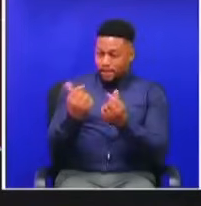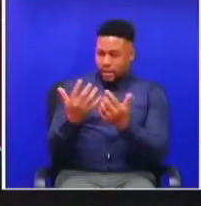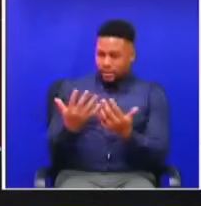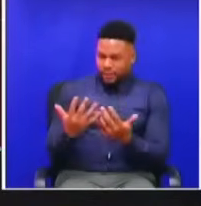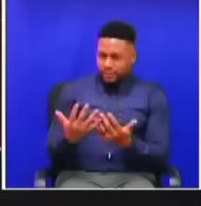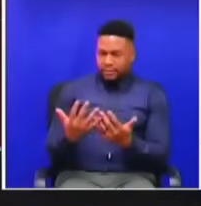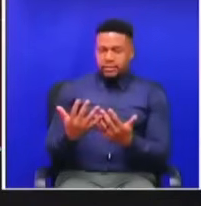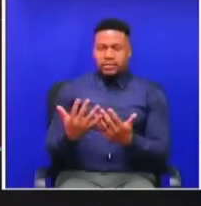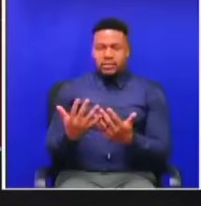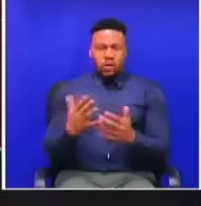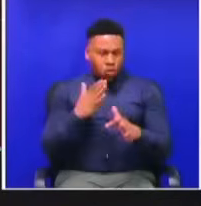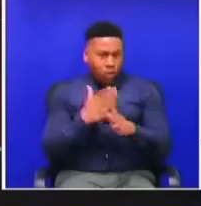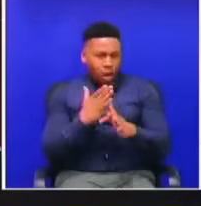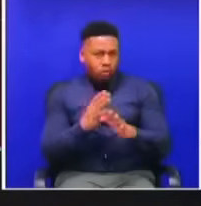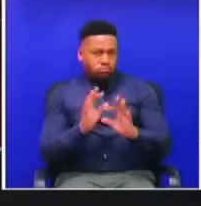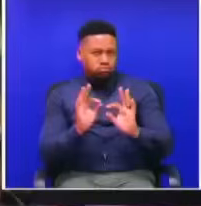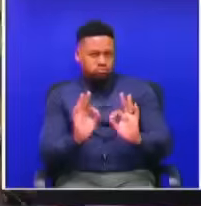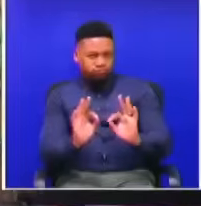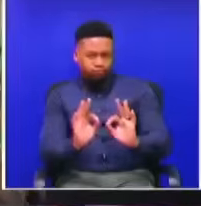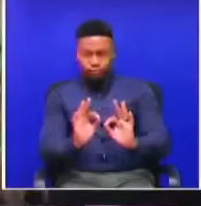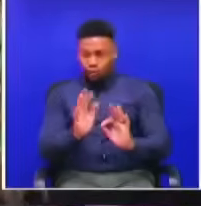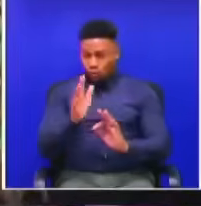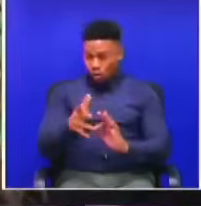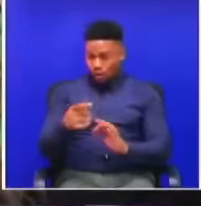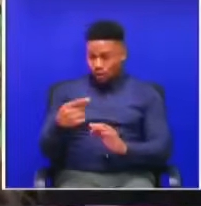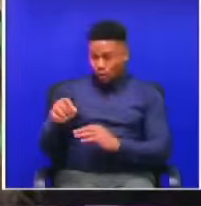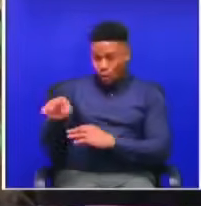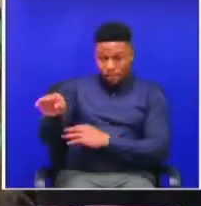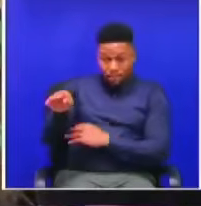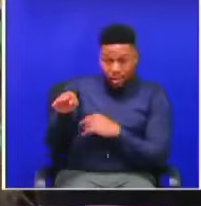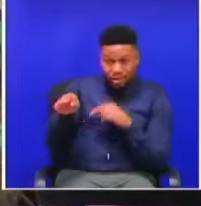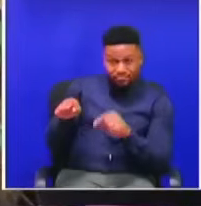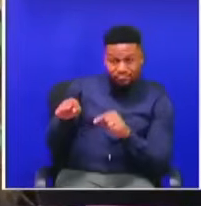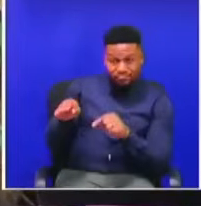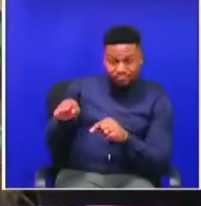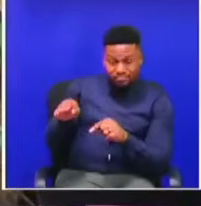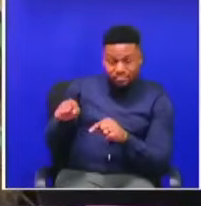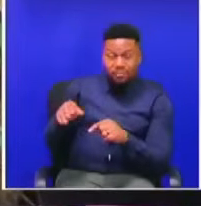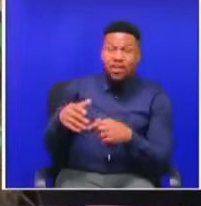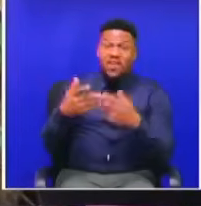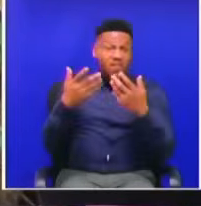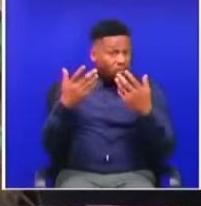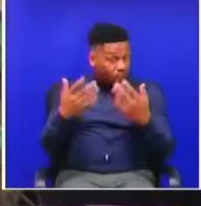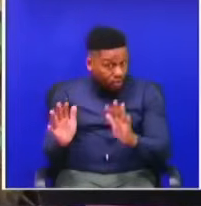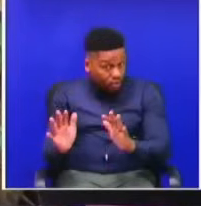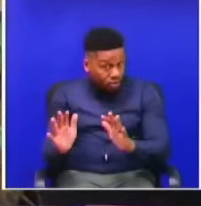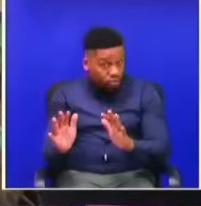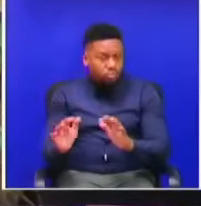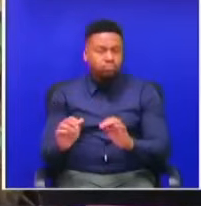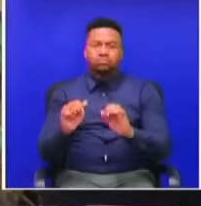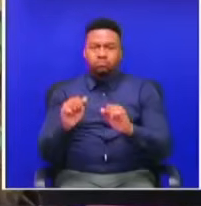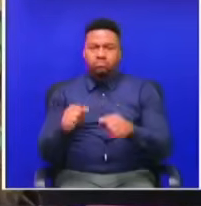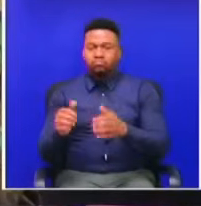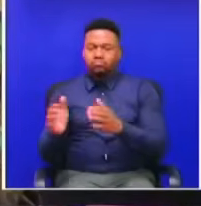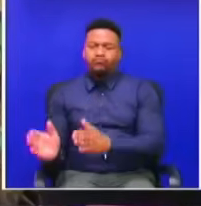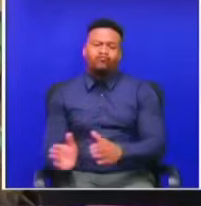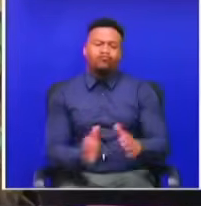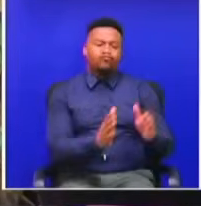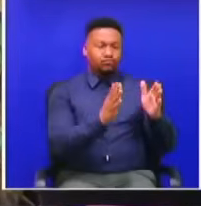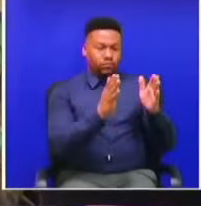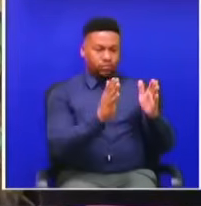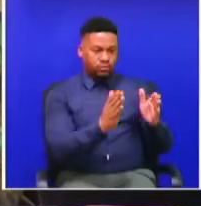itself. And once all that has been done, we will then be able to move to the whole question